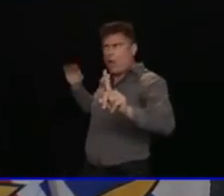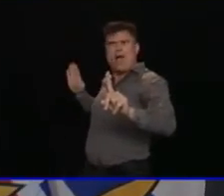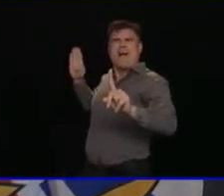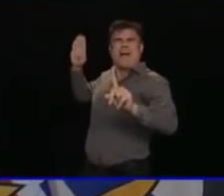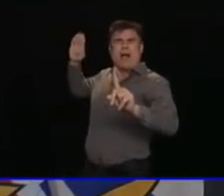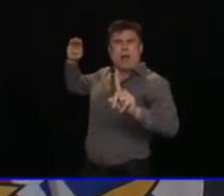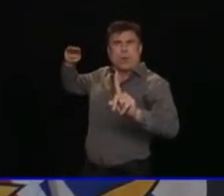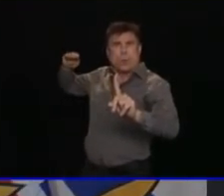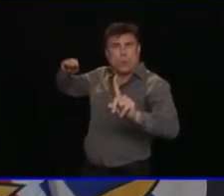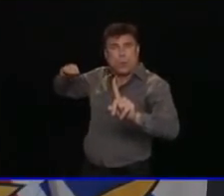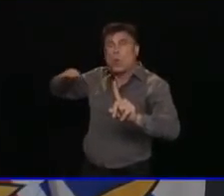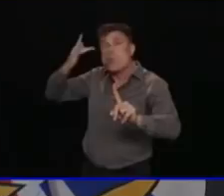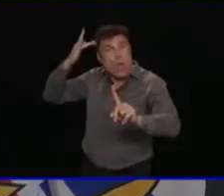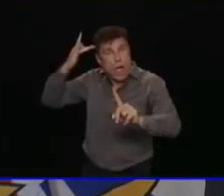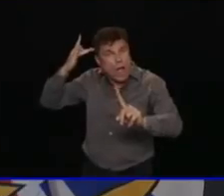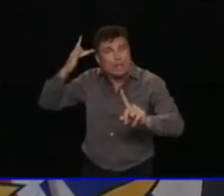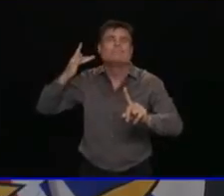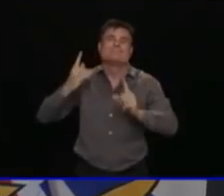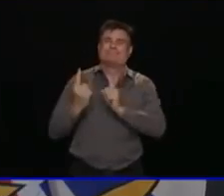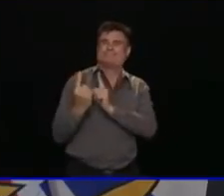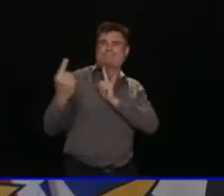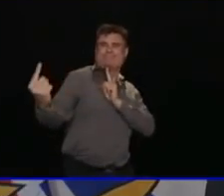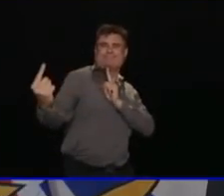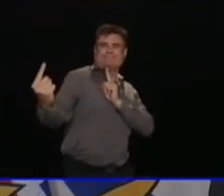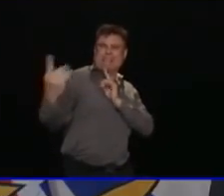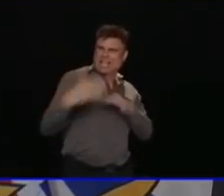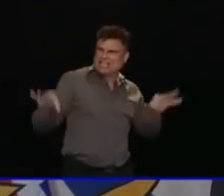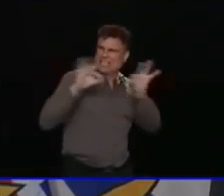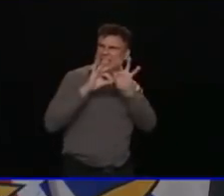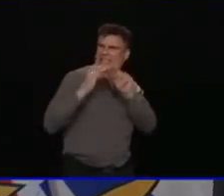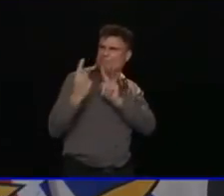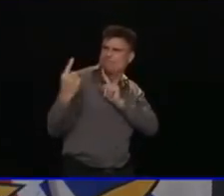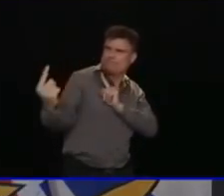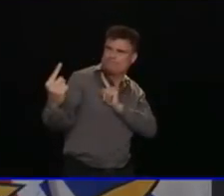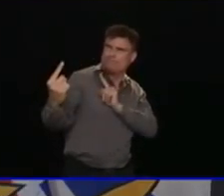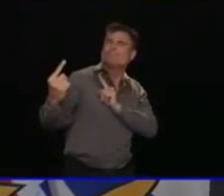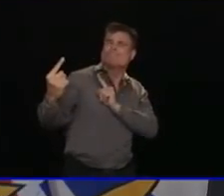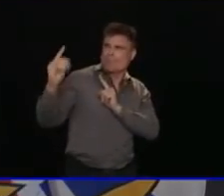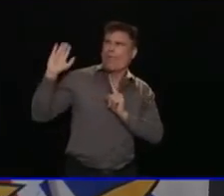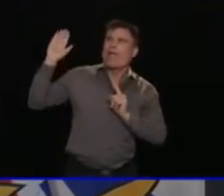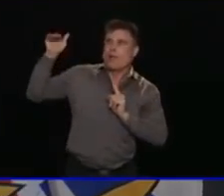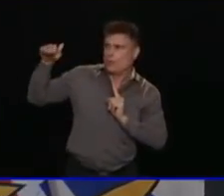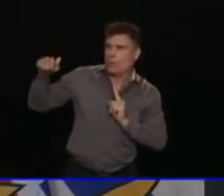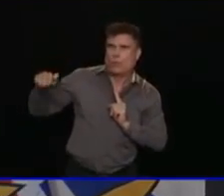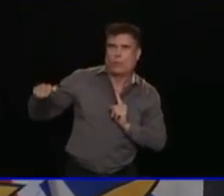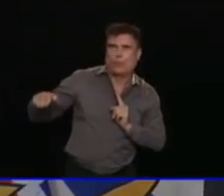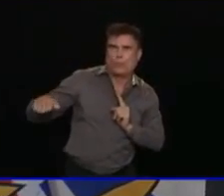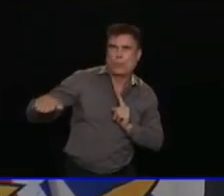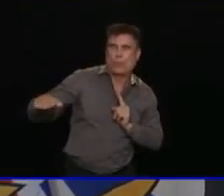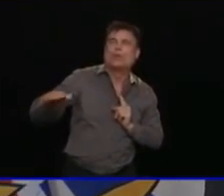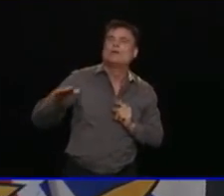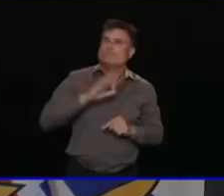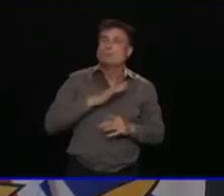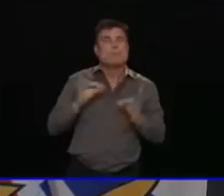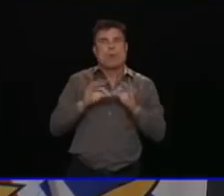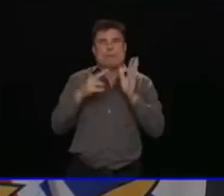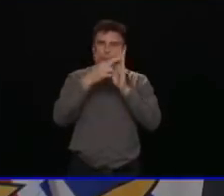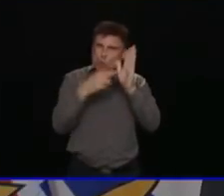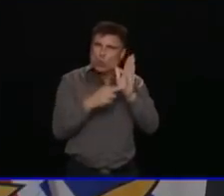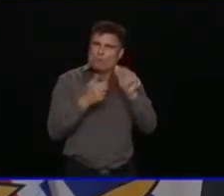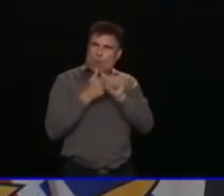the greatest difference in our effort to slow the spread. And they are as important, more important today than